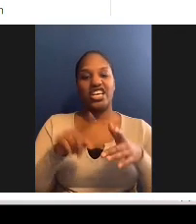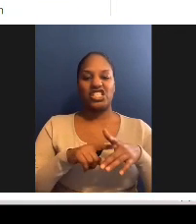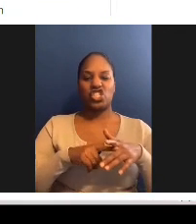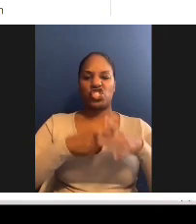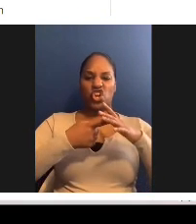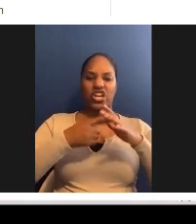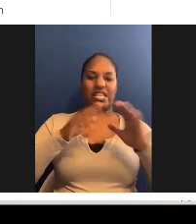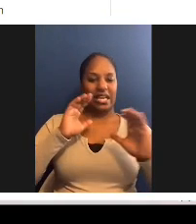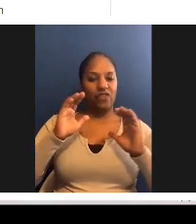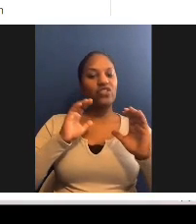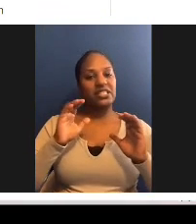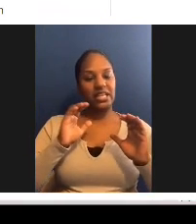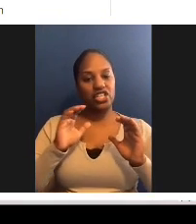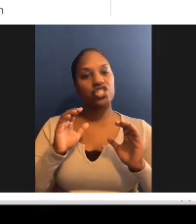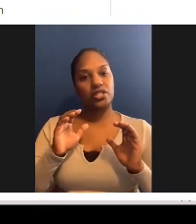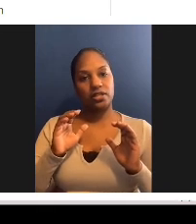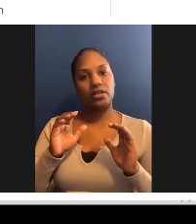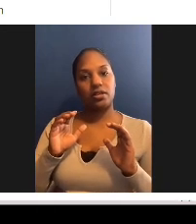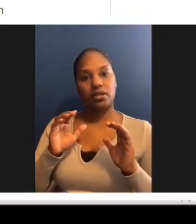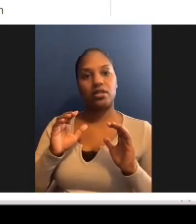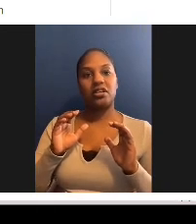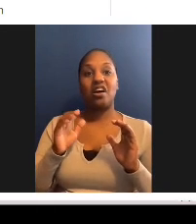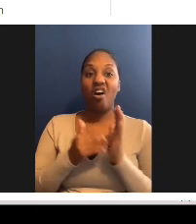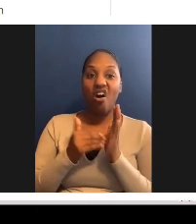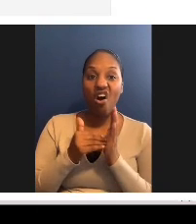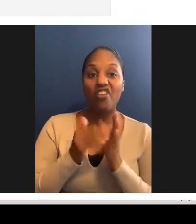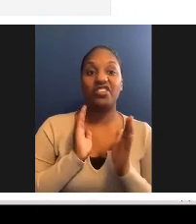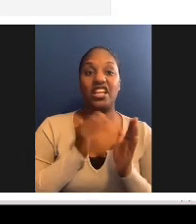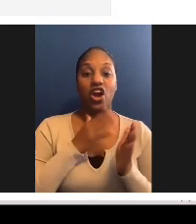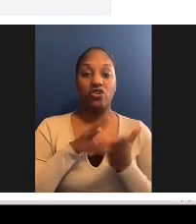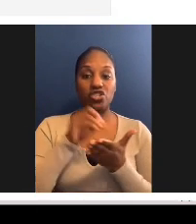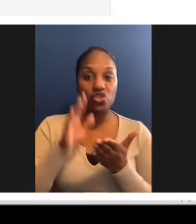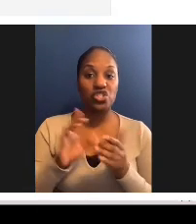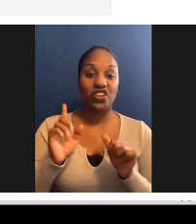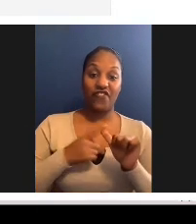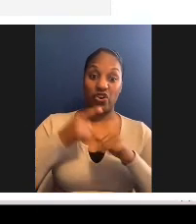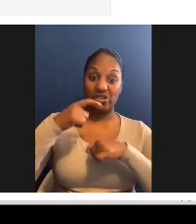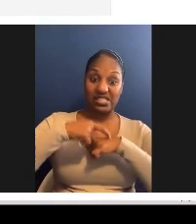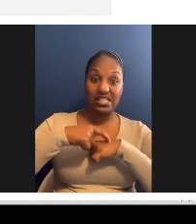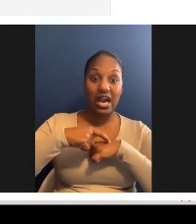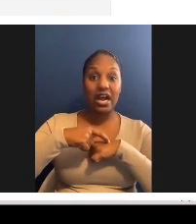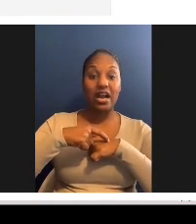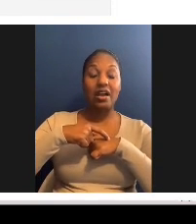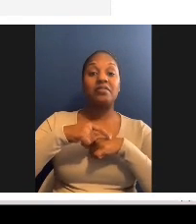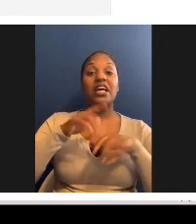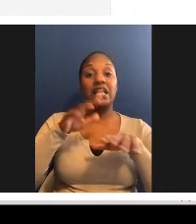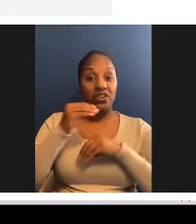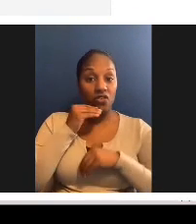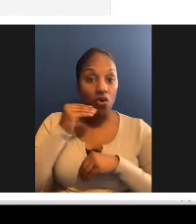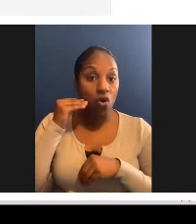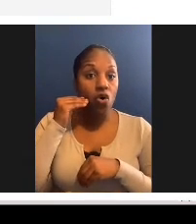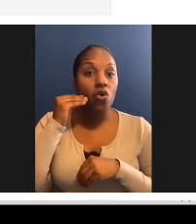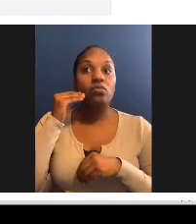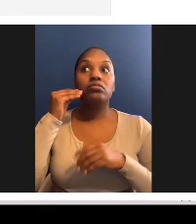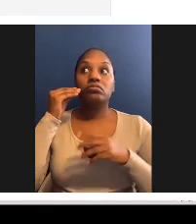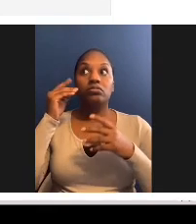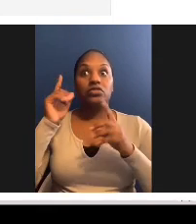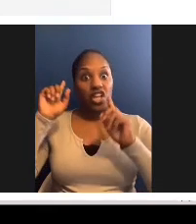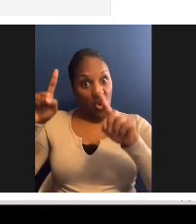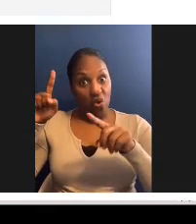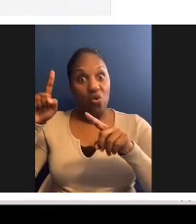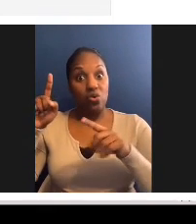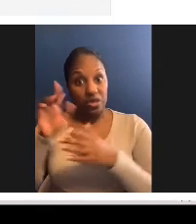conversation. A lot of times our students, the first time they've been really away from home is when they go to college. And so some